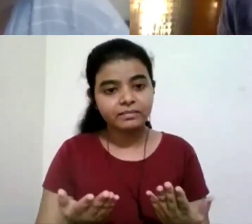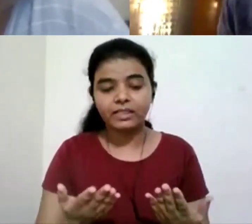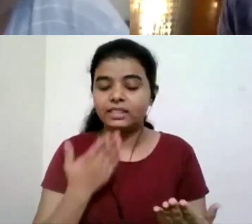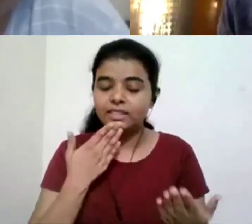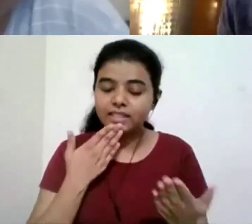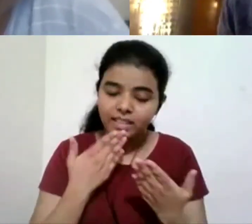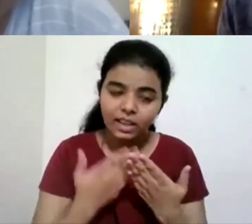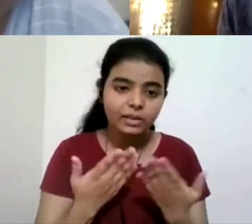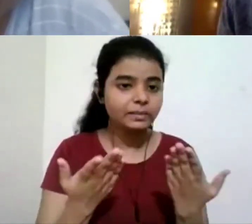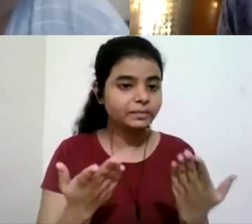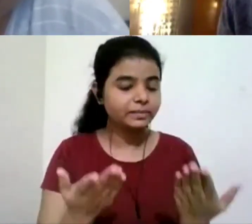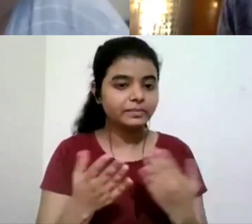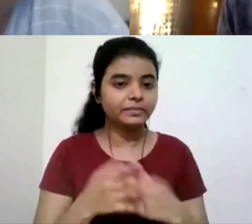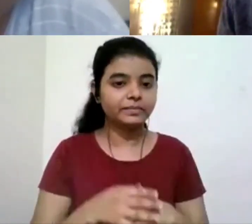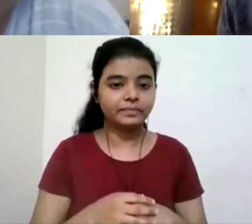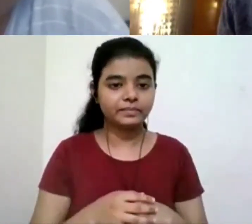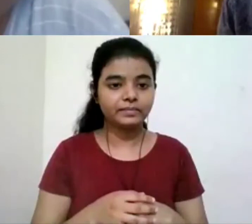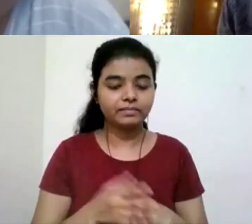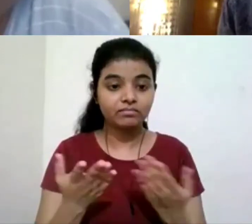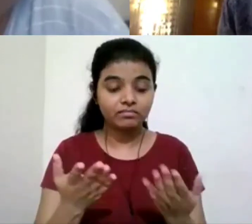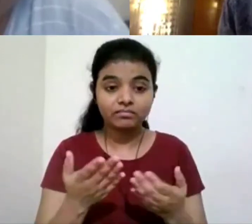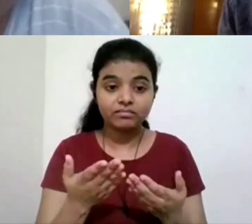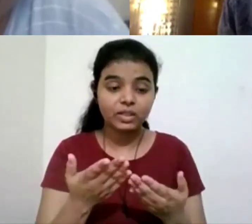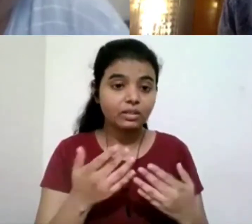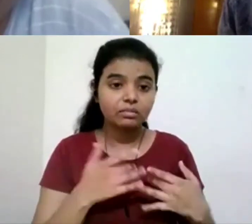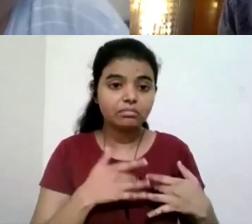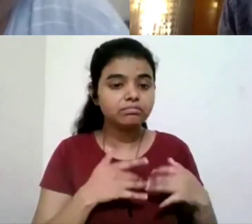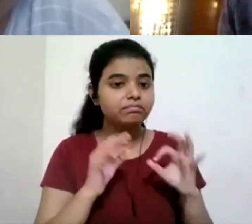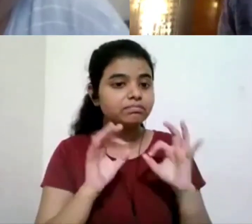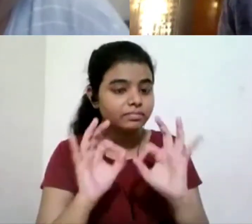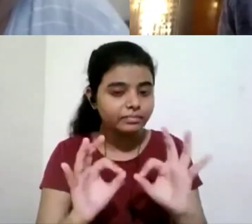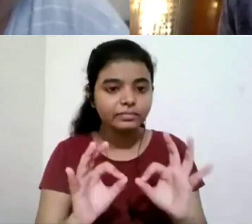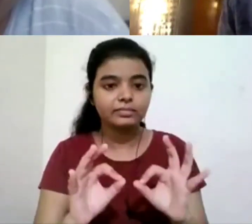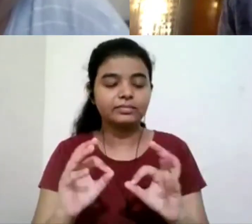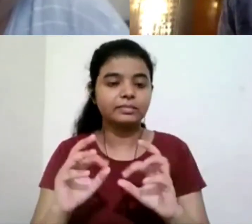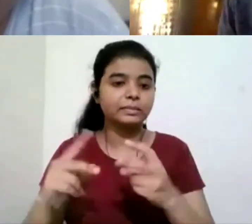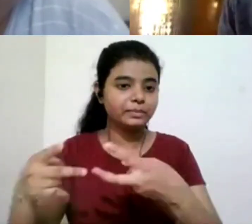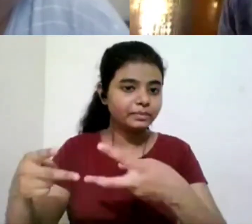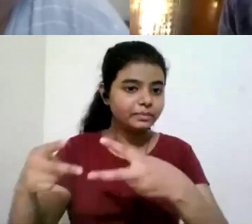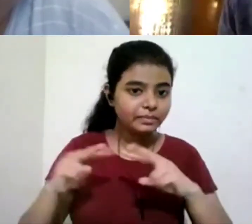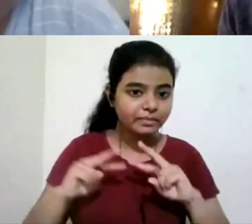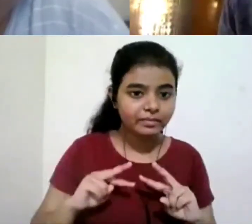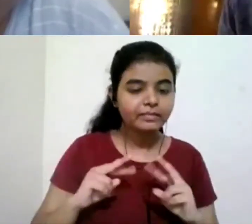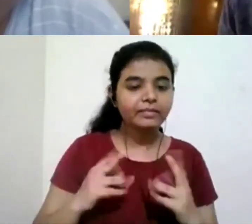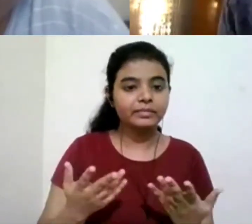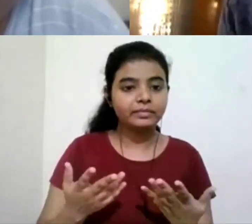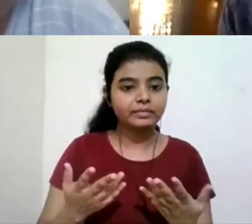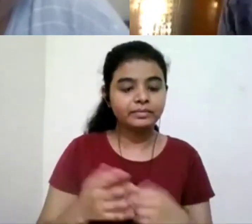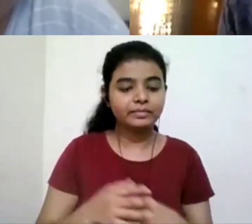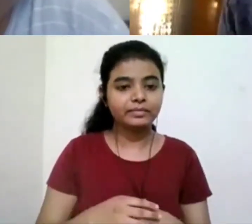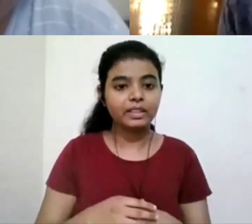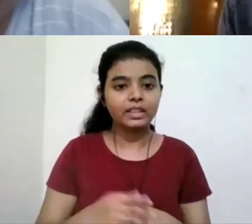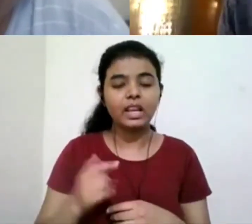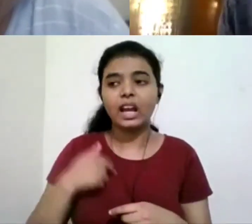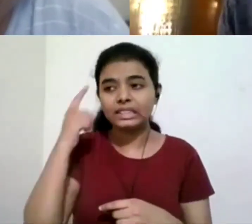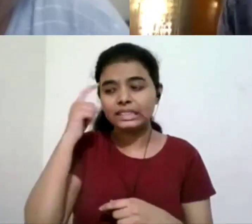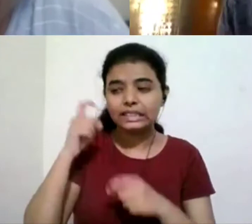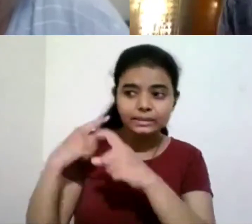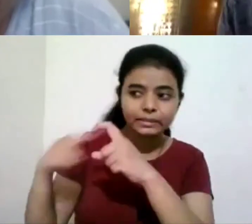for the generosity with which you have replied to the mail to the query that I